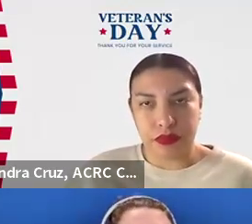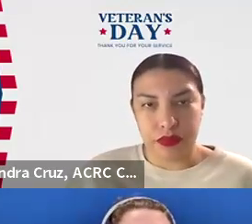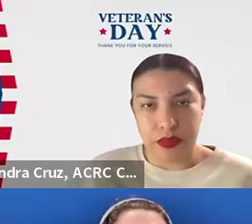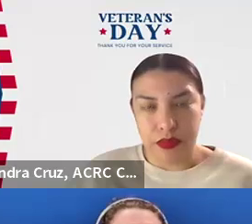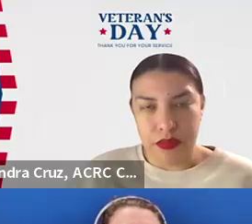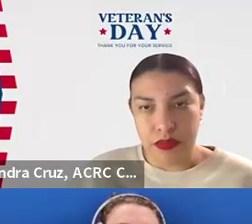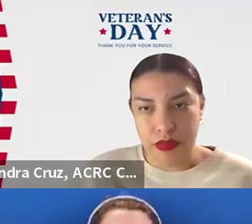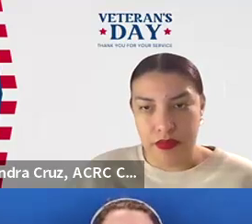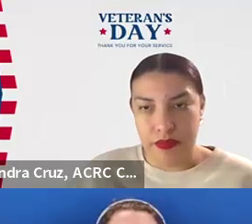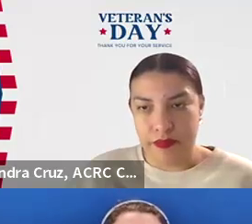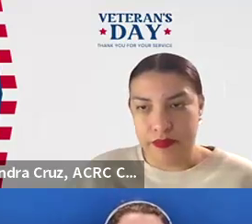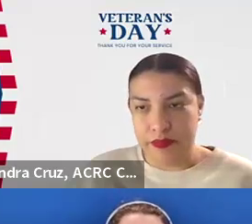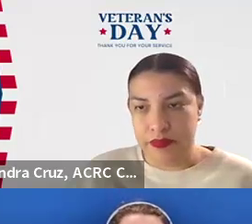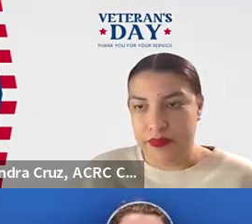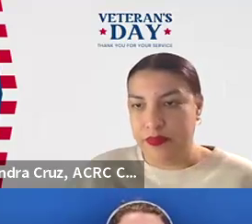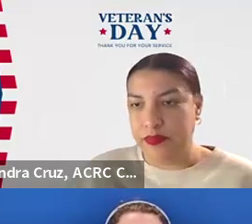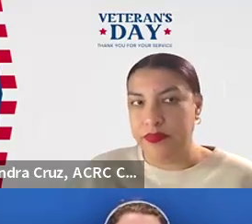spotlight you for everybody.